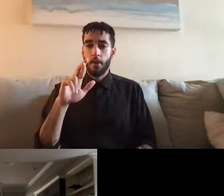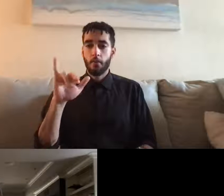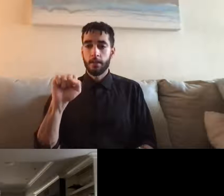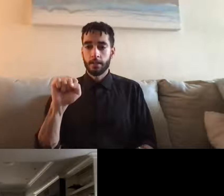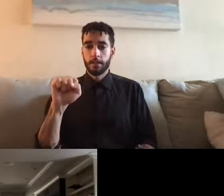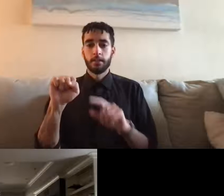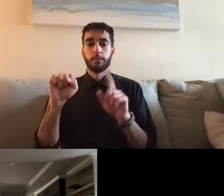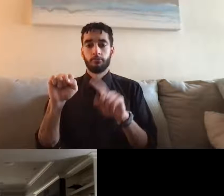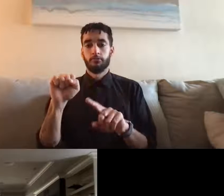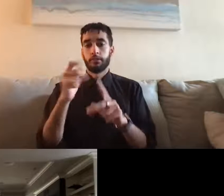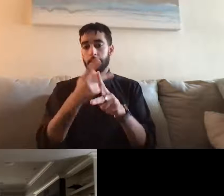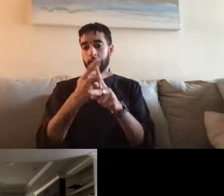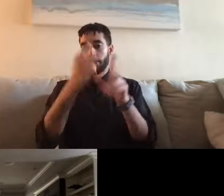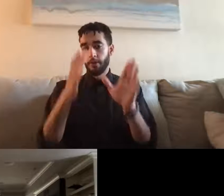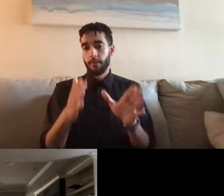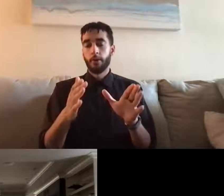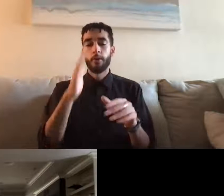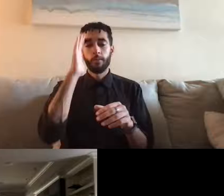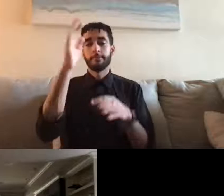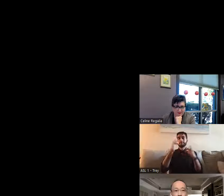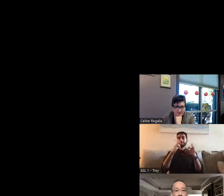her experience. So over to you, Hilda.